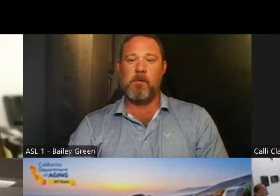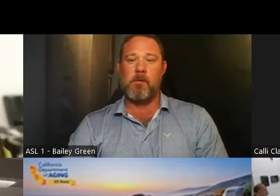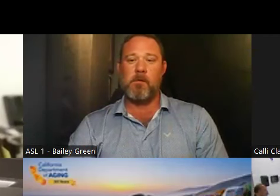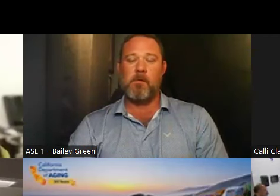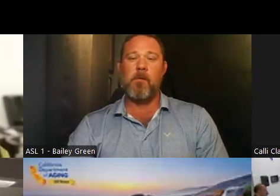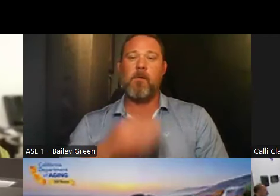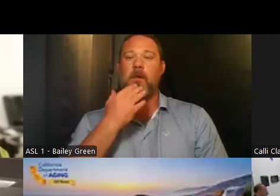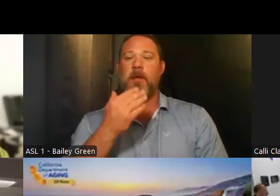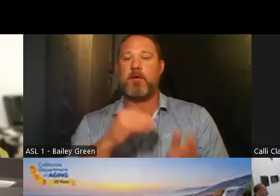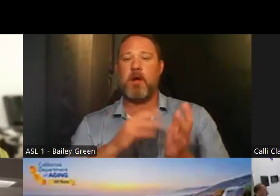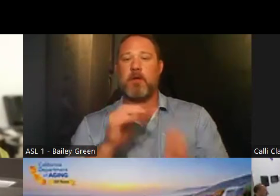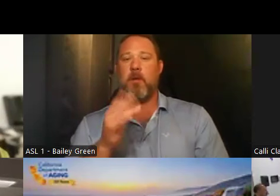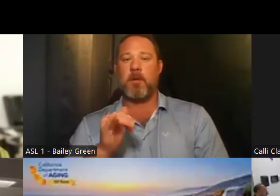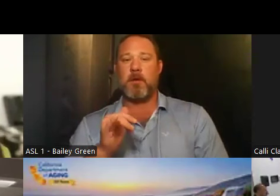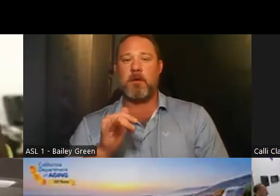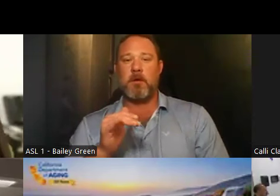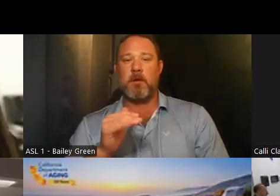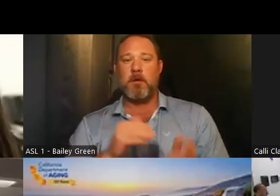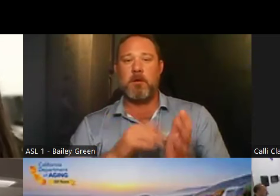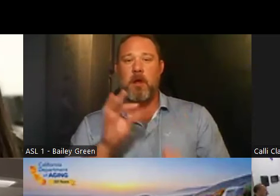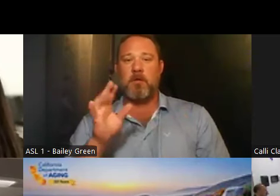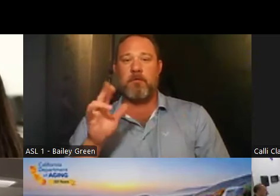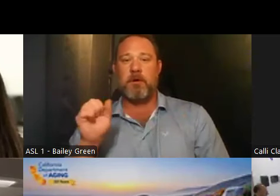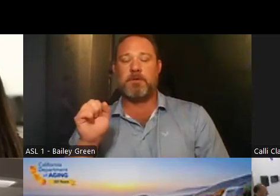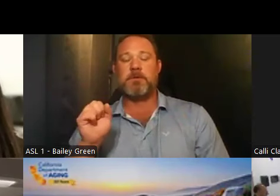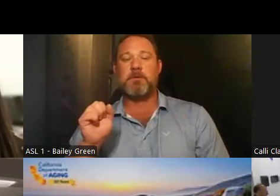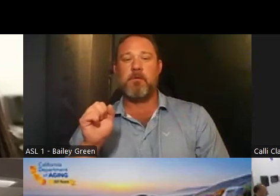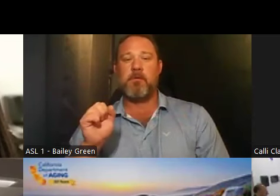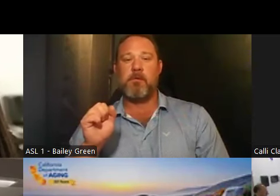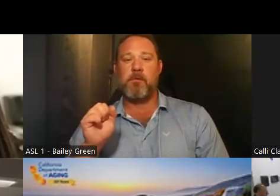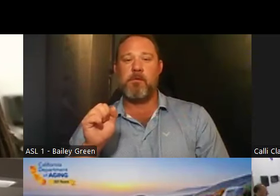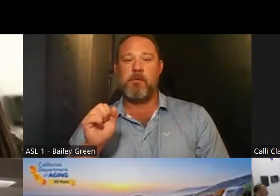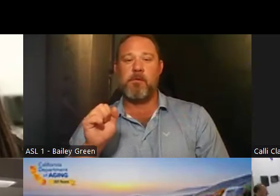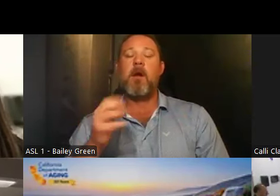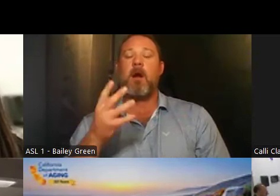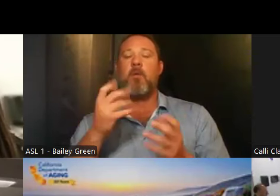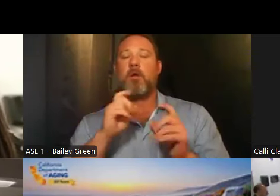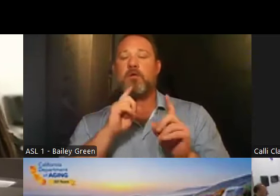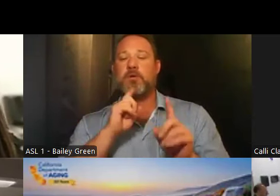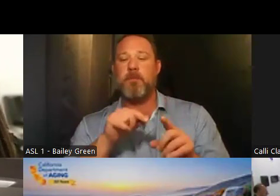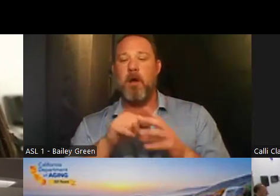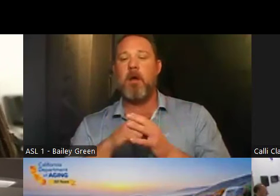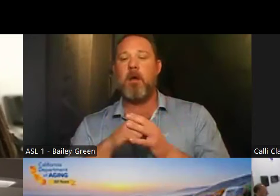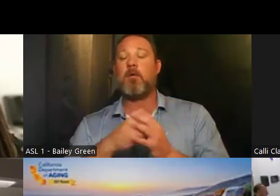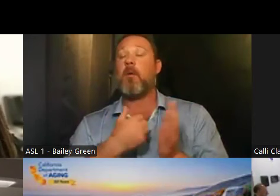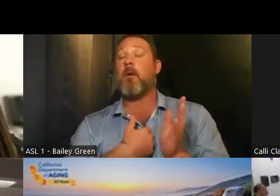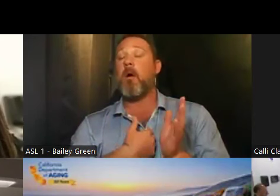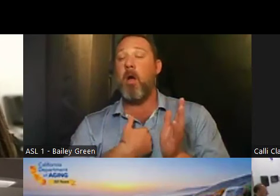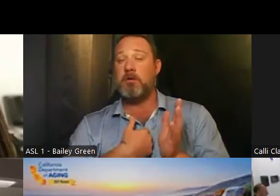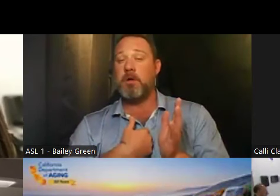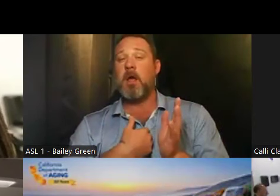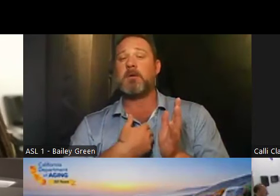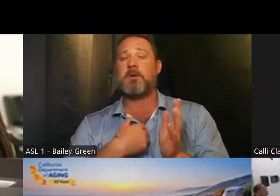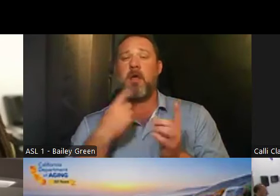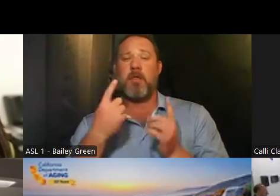Thank you, Dr. Mobley. Dr. Farias? Yeah, I just wanted to respond to that and to apologize. I thought